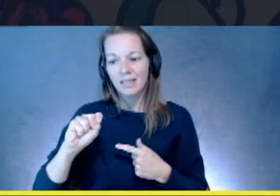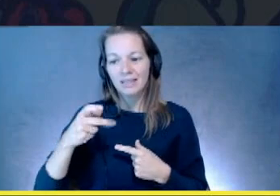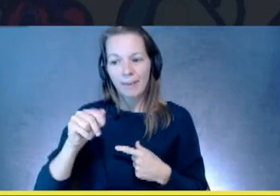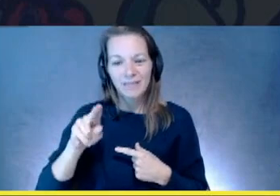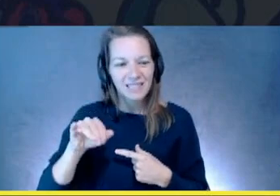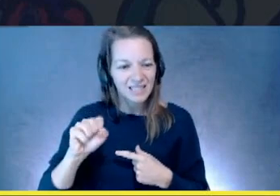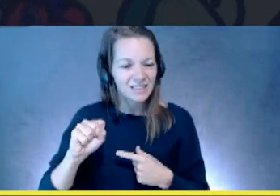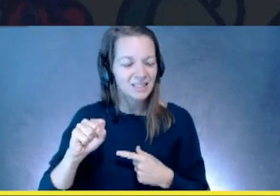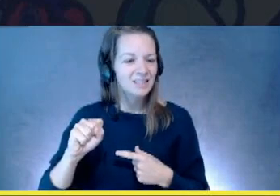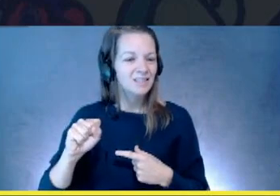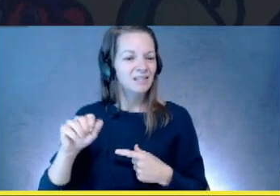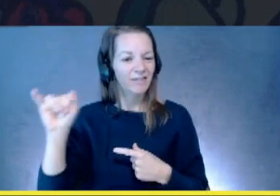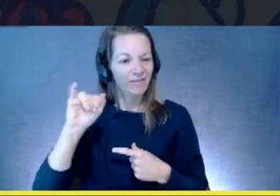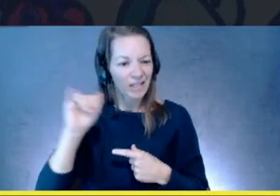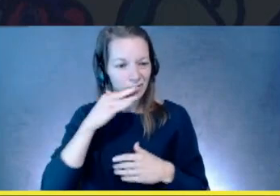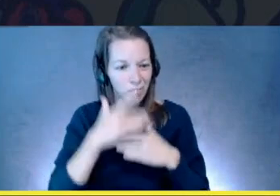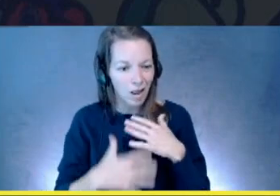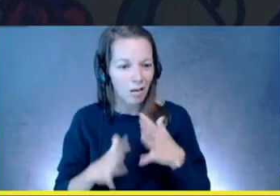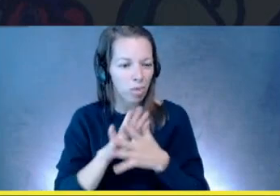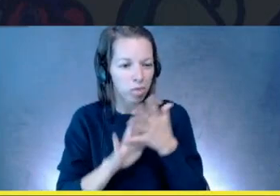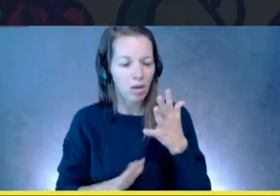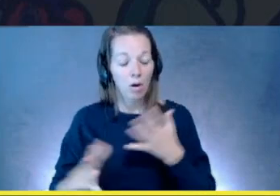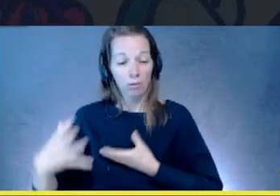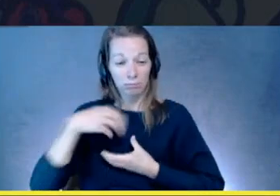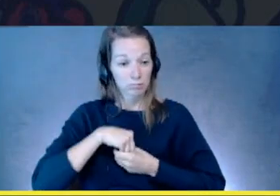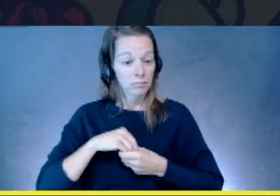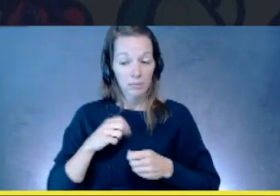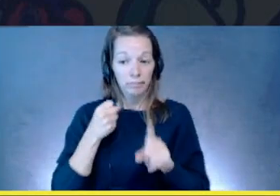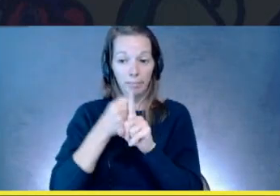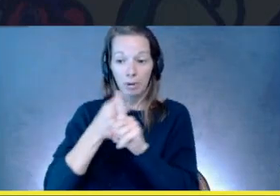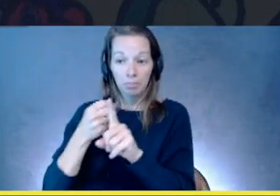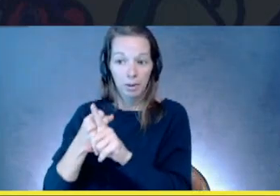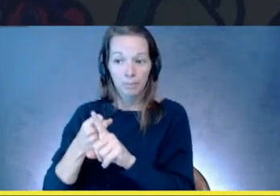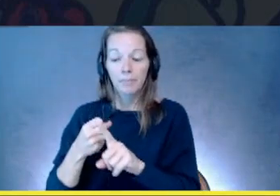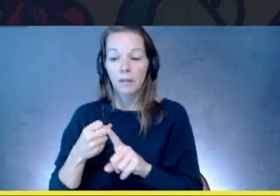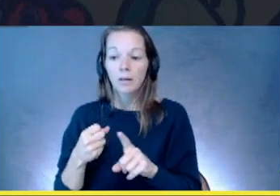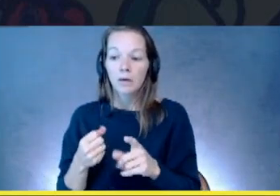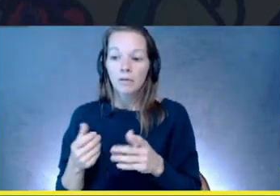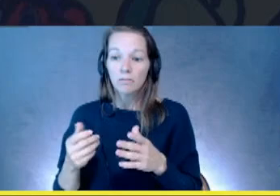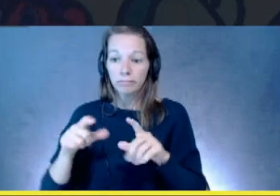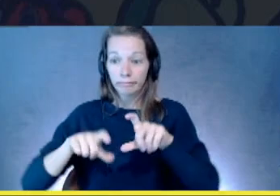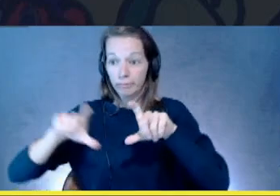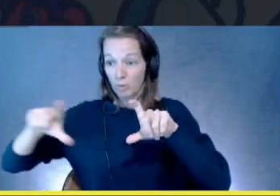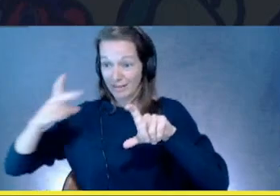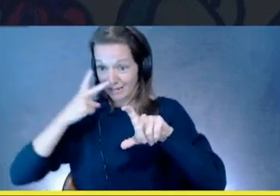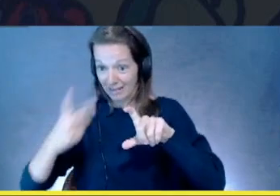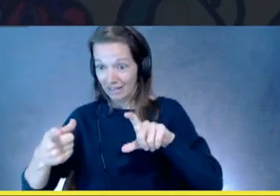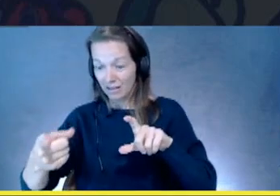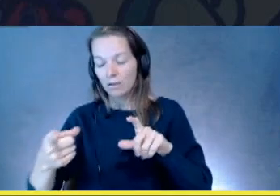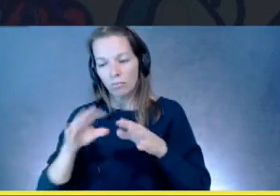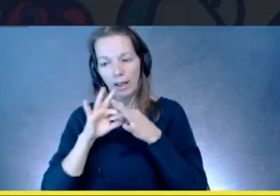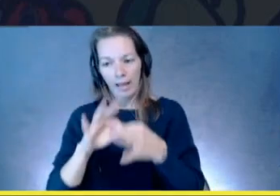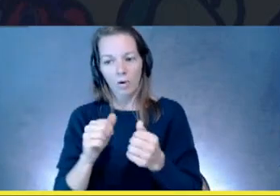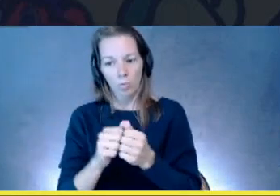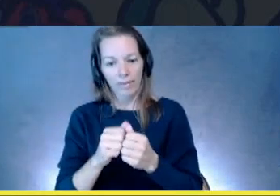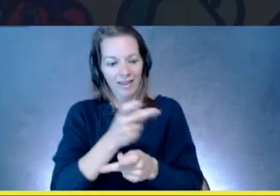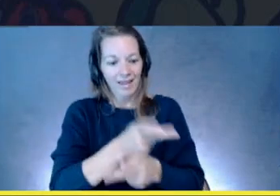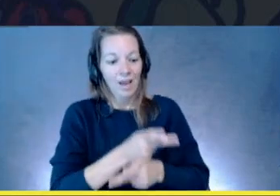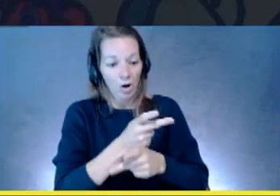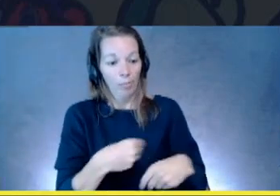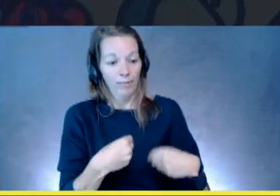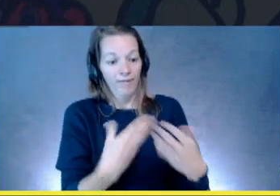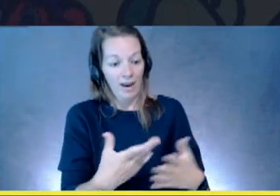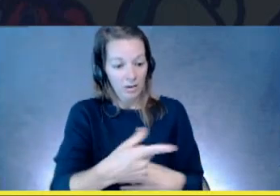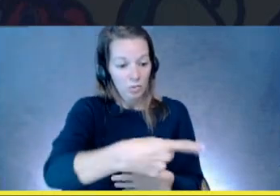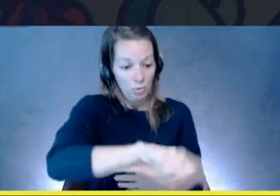something is really, some aspects of care that is being provided to those types of patients